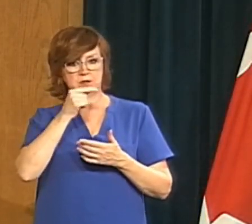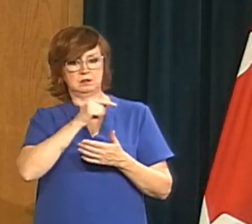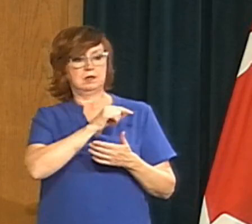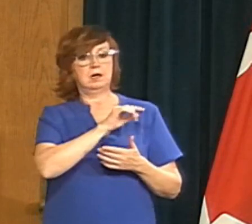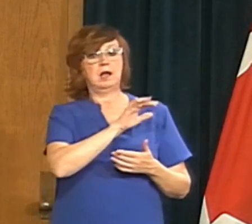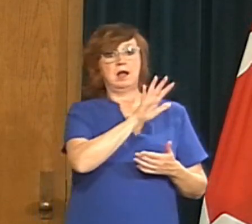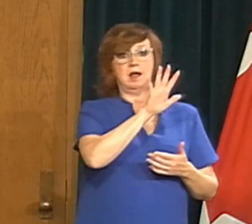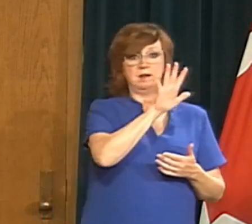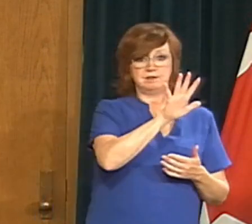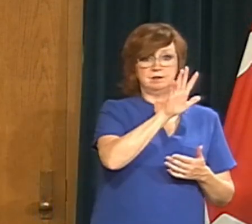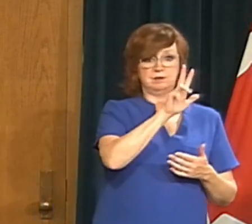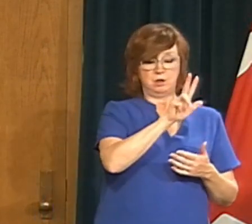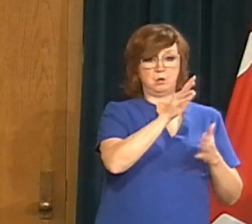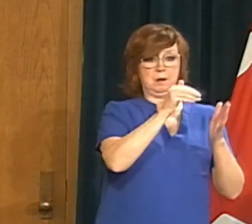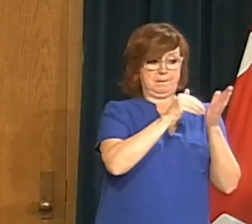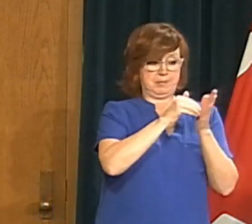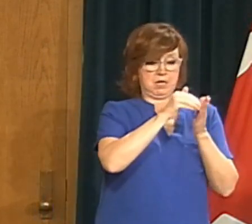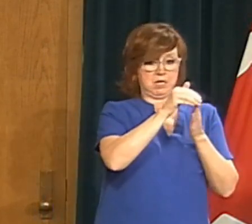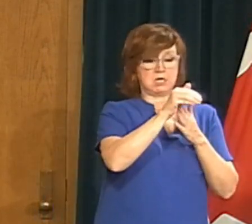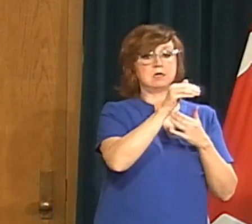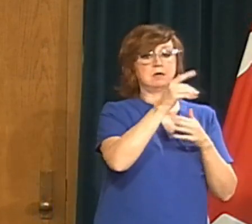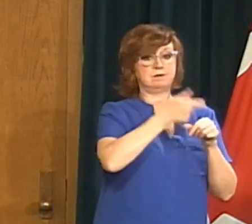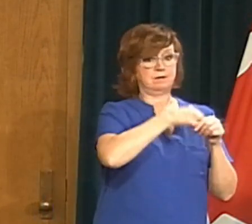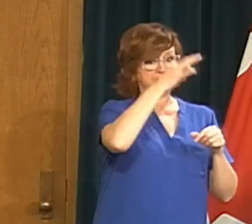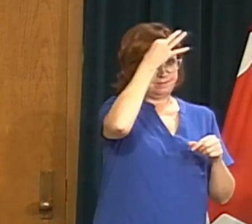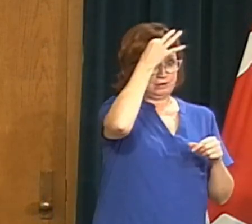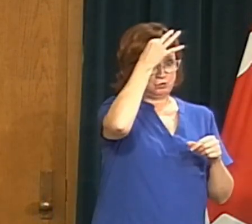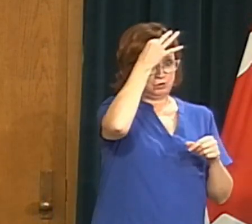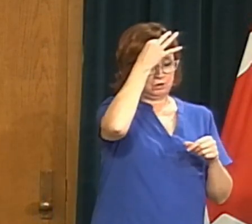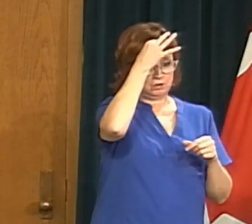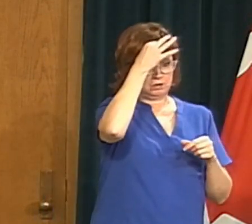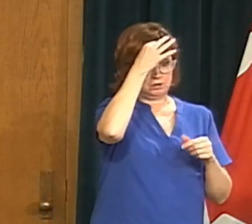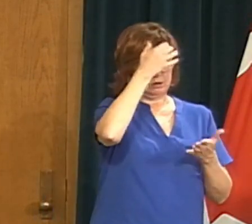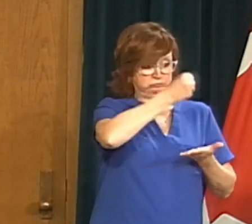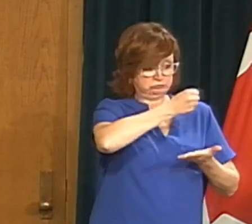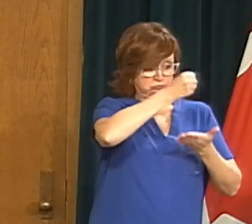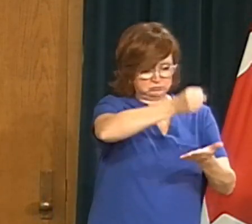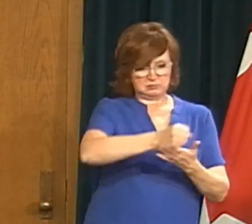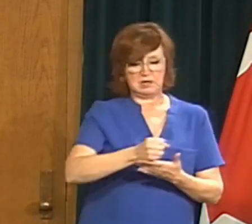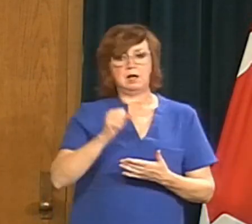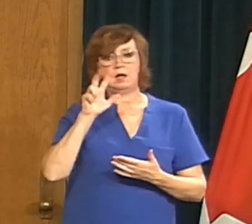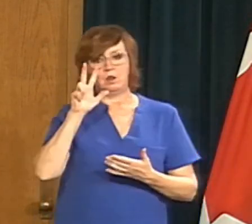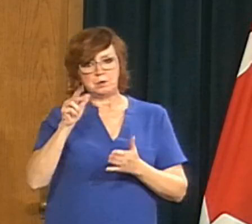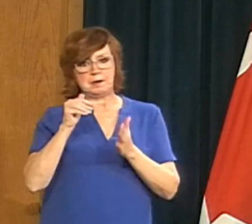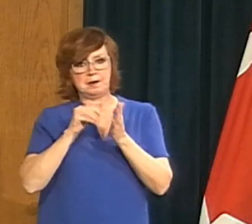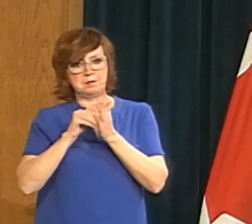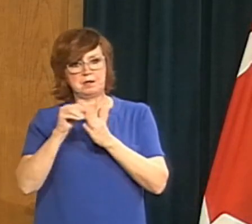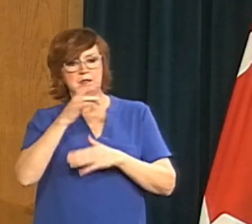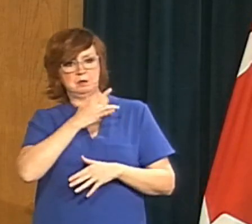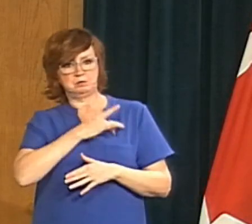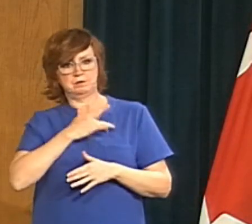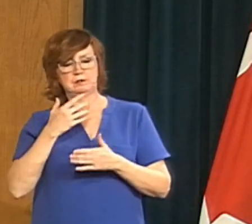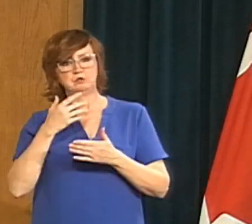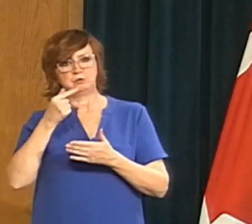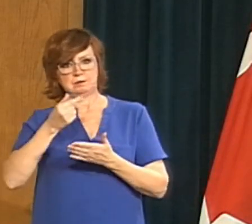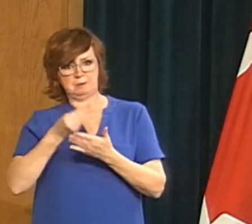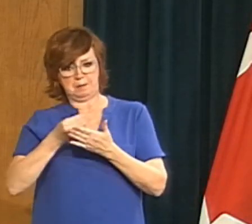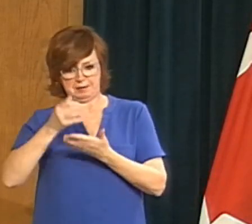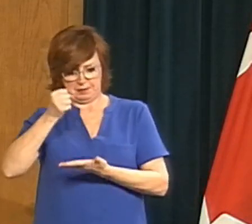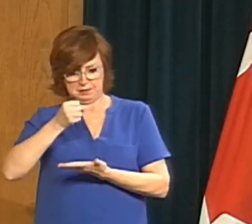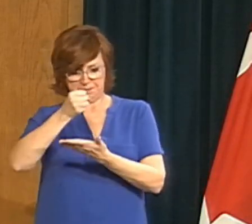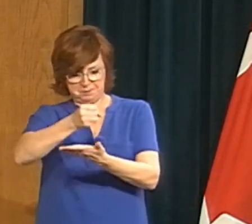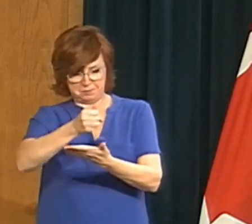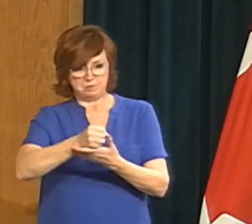53 million will be from the federal government, and a little under 3 million will be provincial money. Okay. And